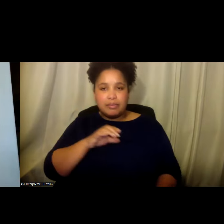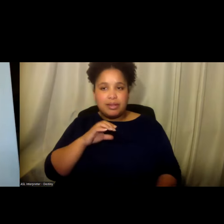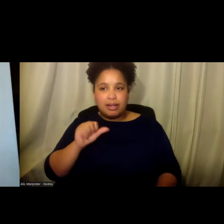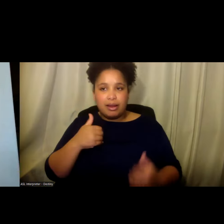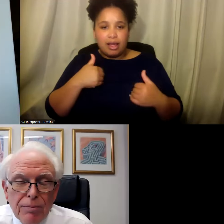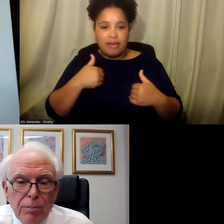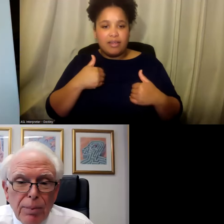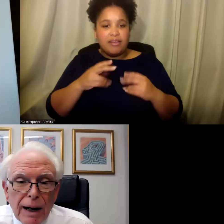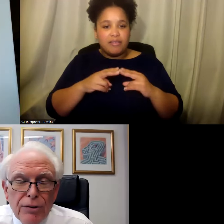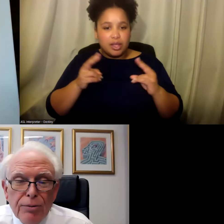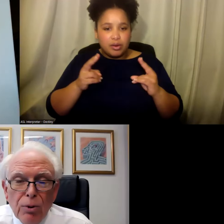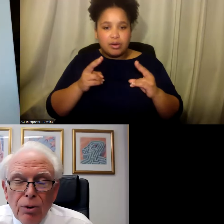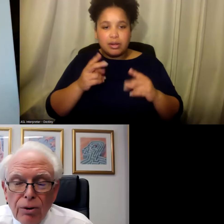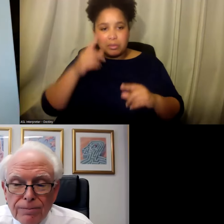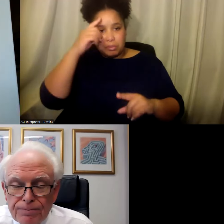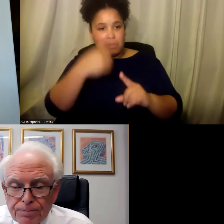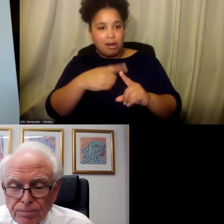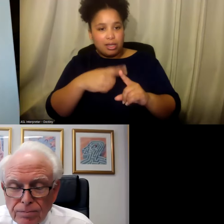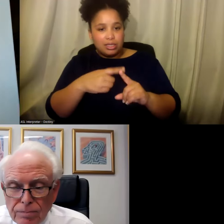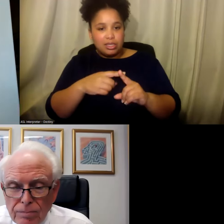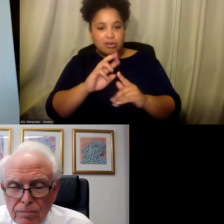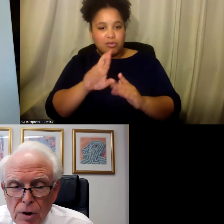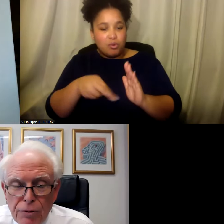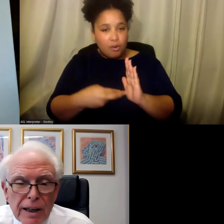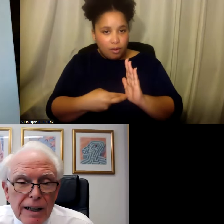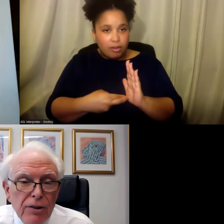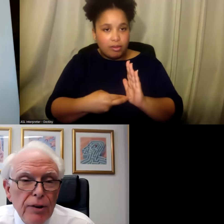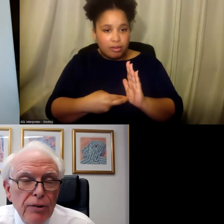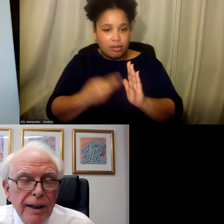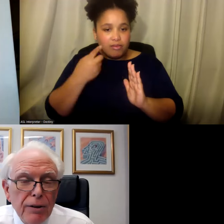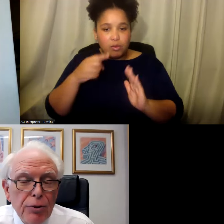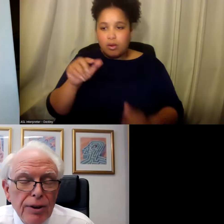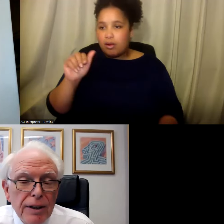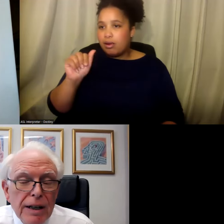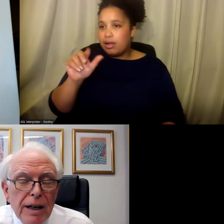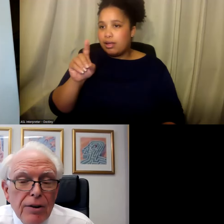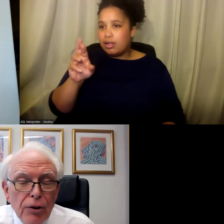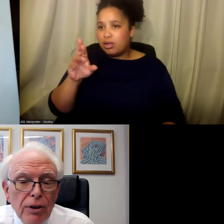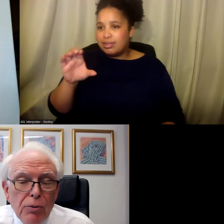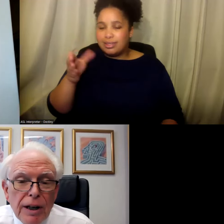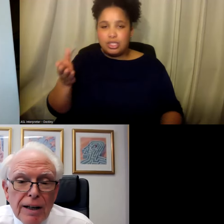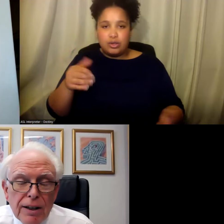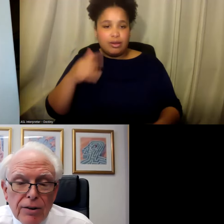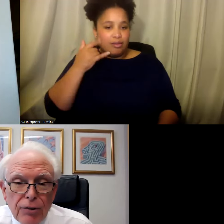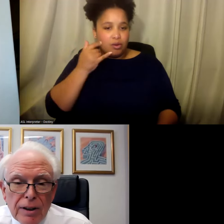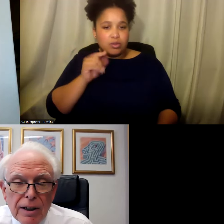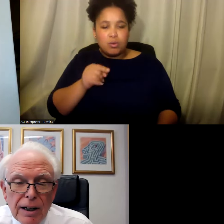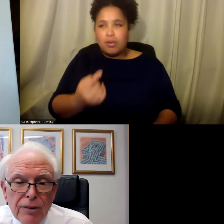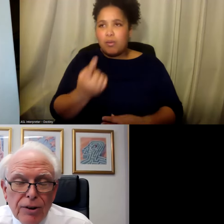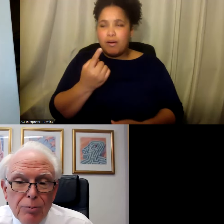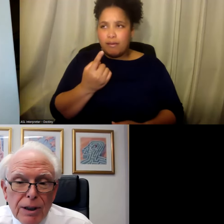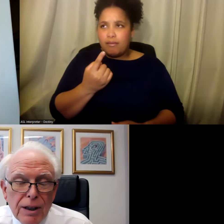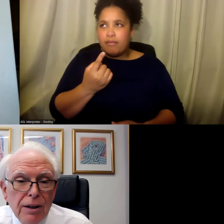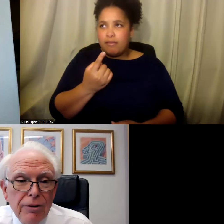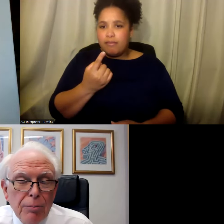a very positive role for the ADRCs in California. There's only one ADRC that